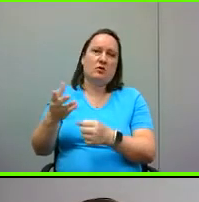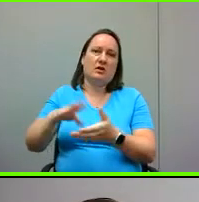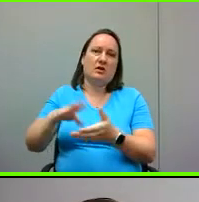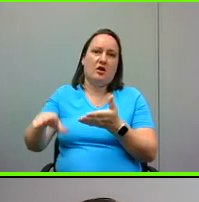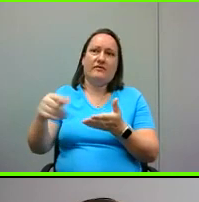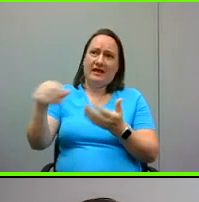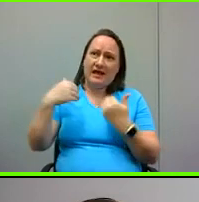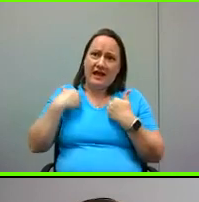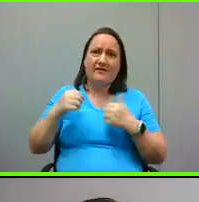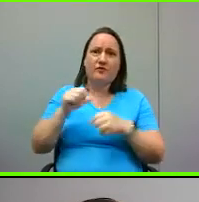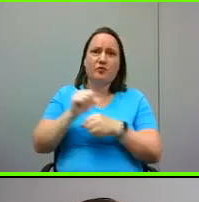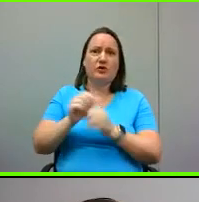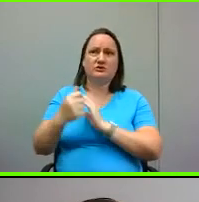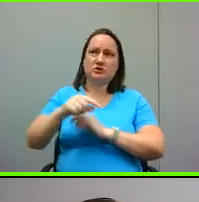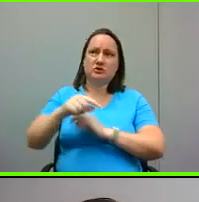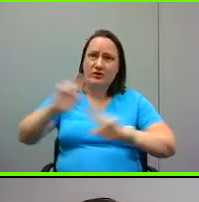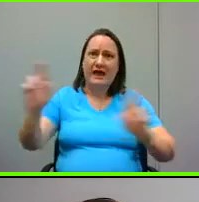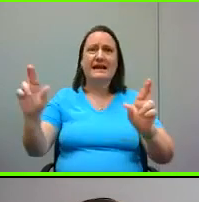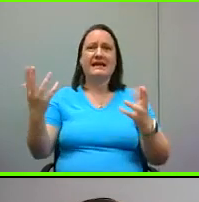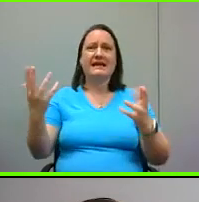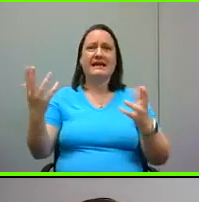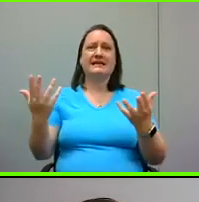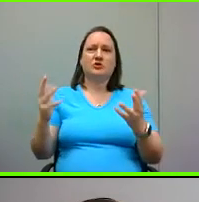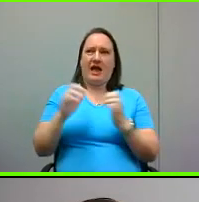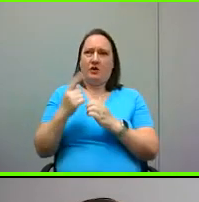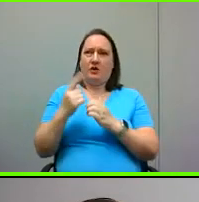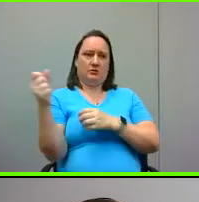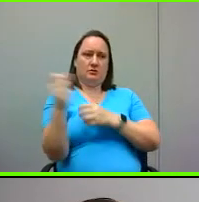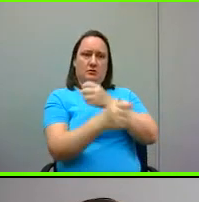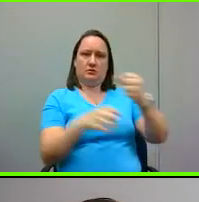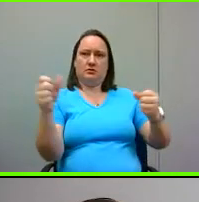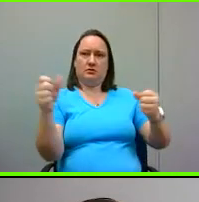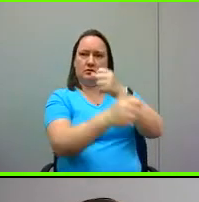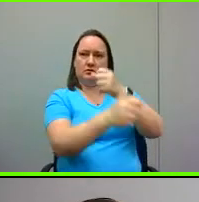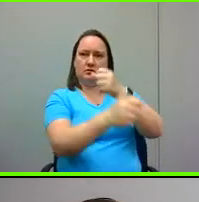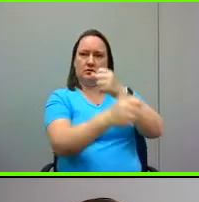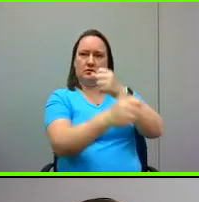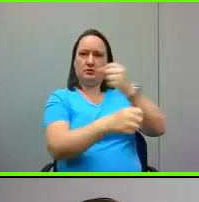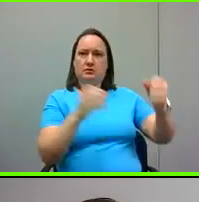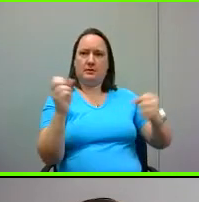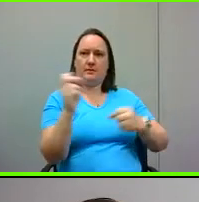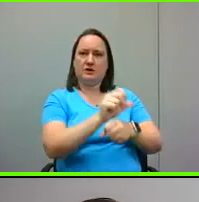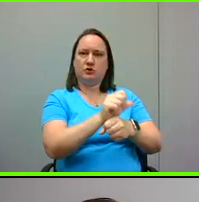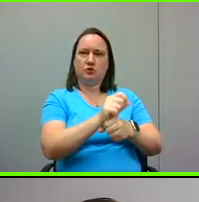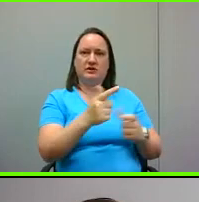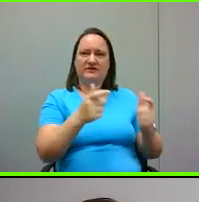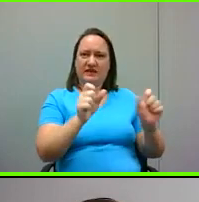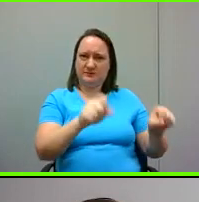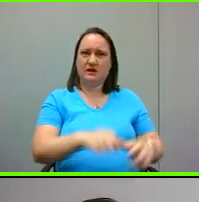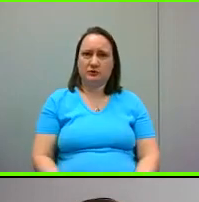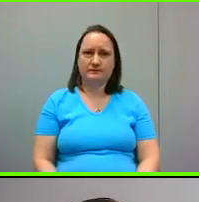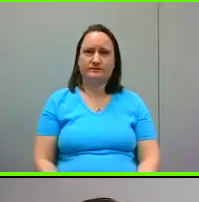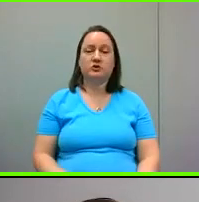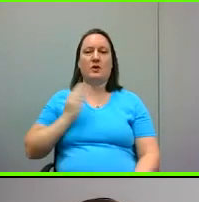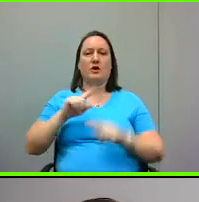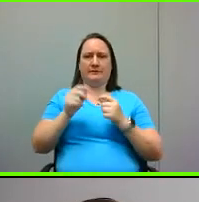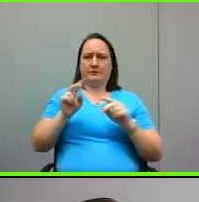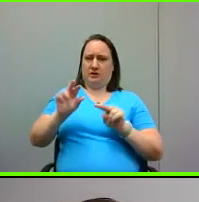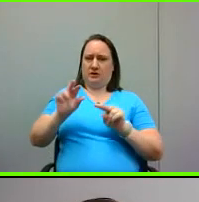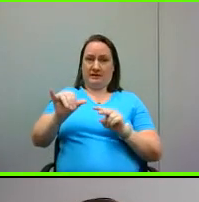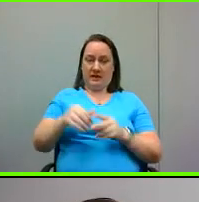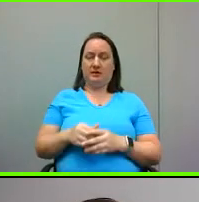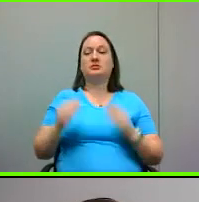possible. So we're really, as a team effort, trying to look at that. We're also in the division looking at what services